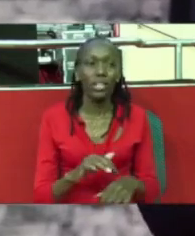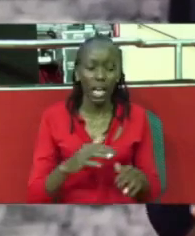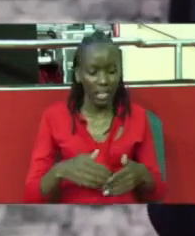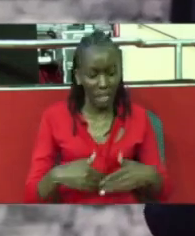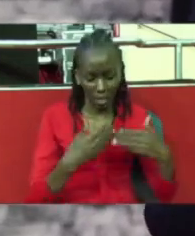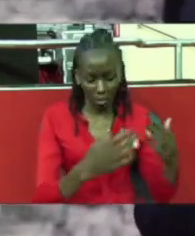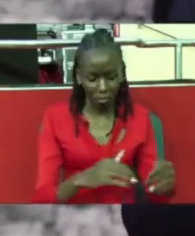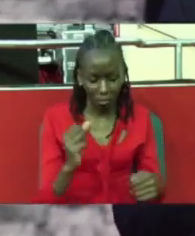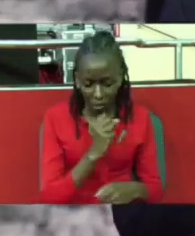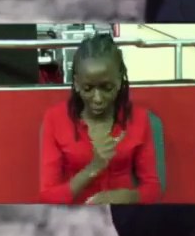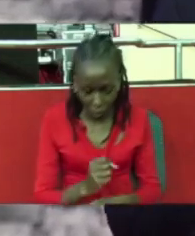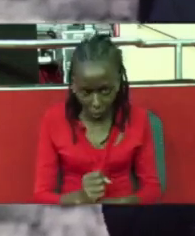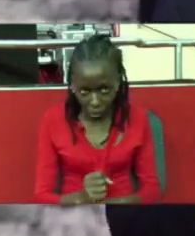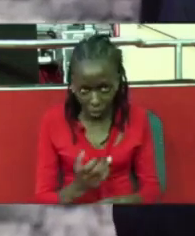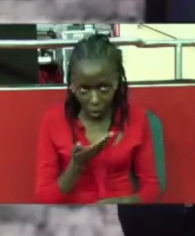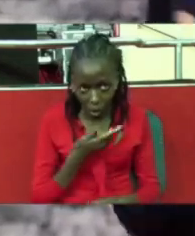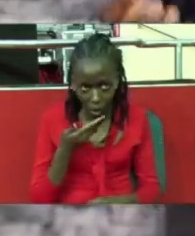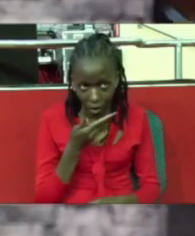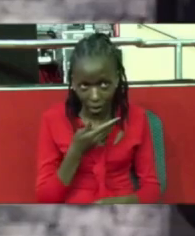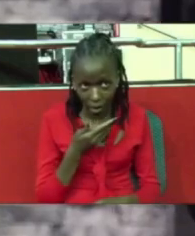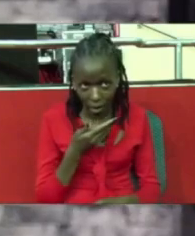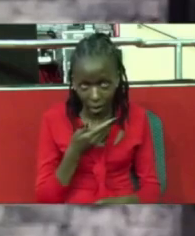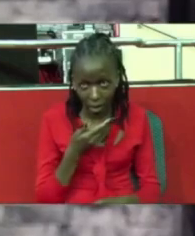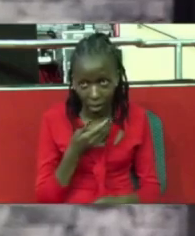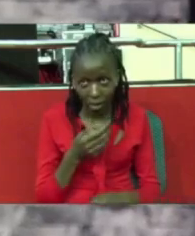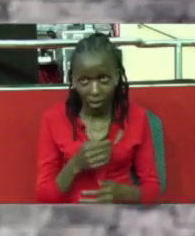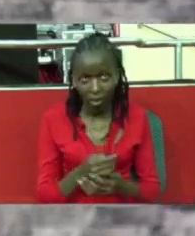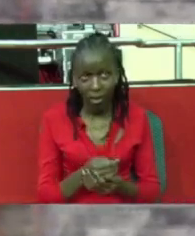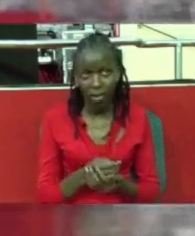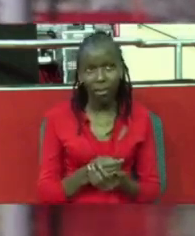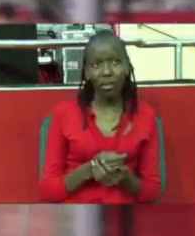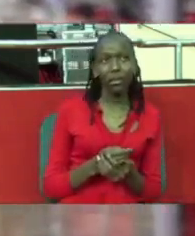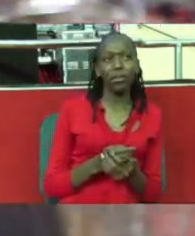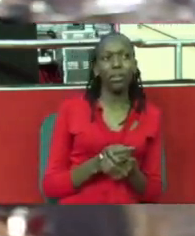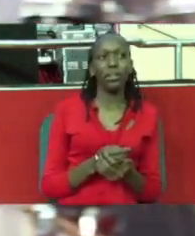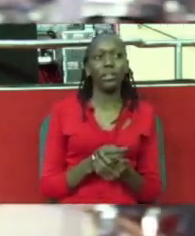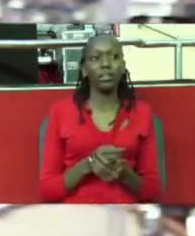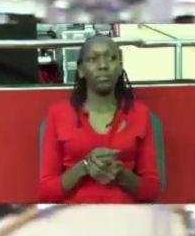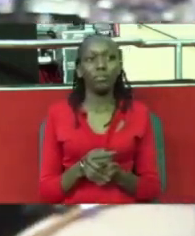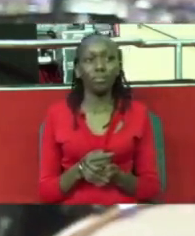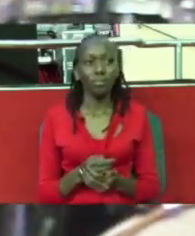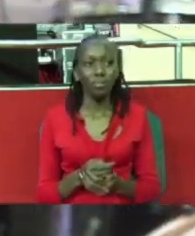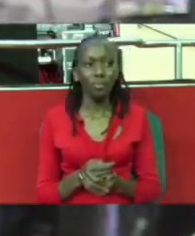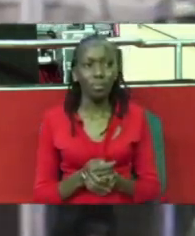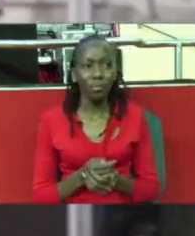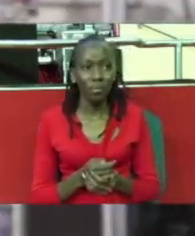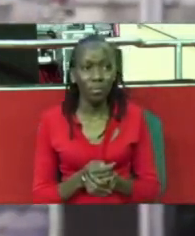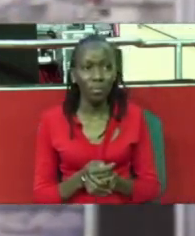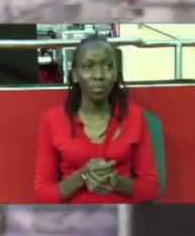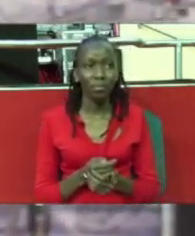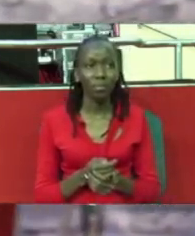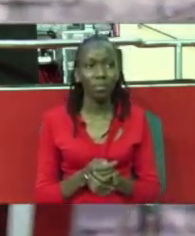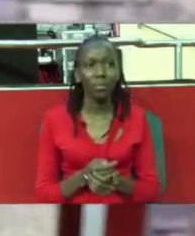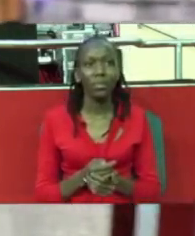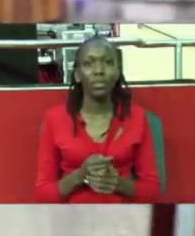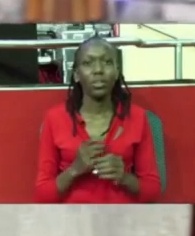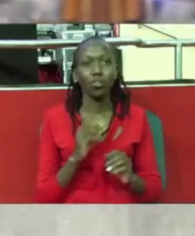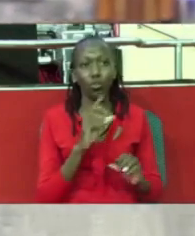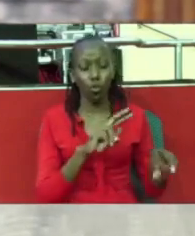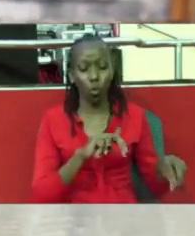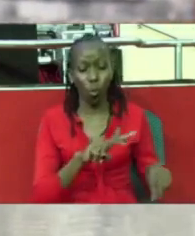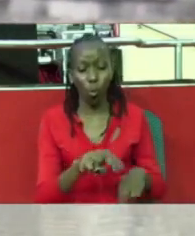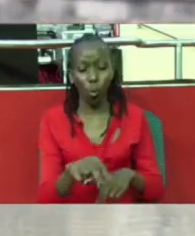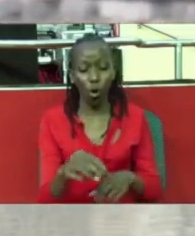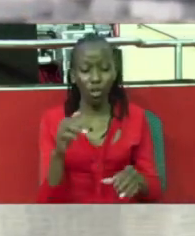uache ya kale, capture the new, uweze kukamata yaliyo mapya, capturing the new, na baada ya kushika mapya, you will walk in new oil, utatembea